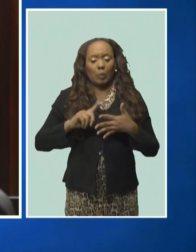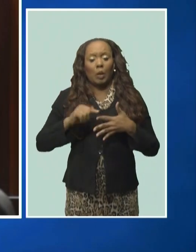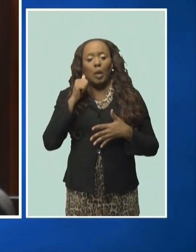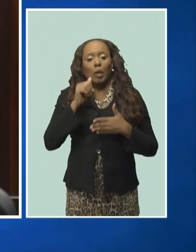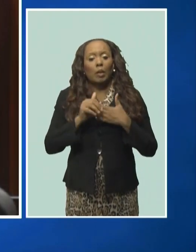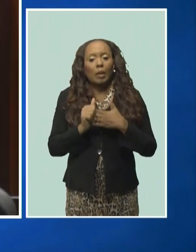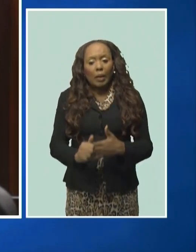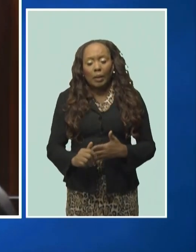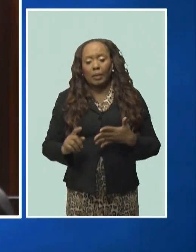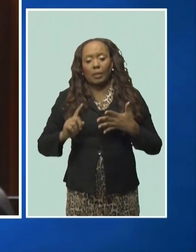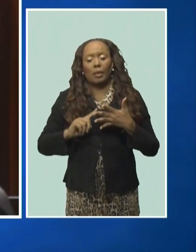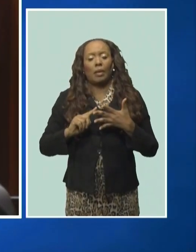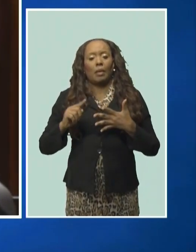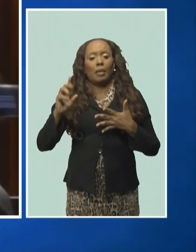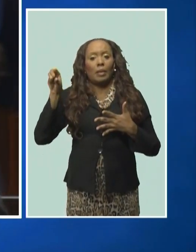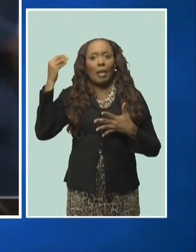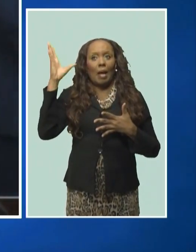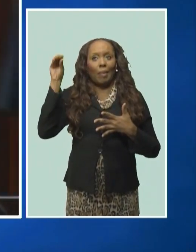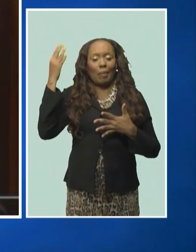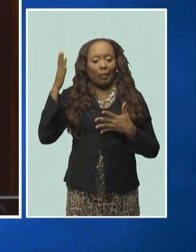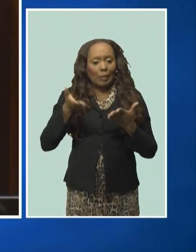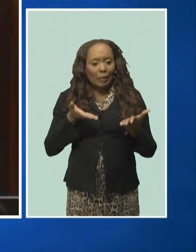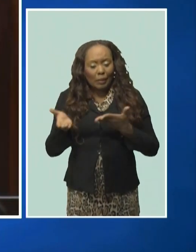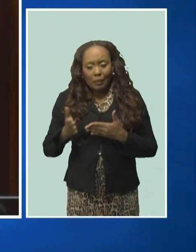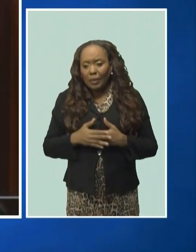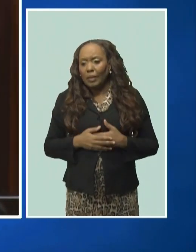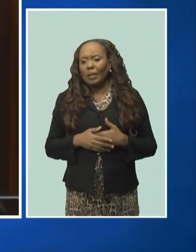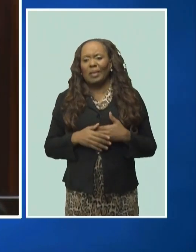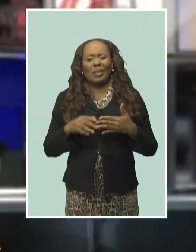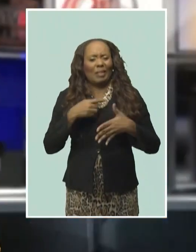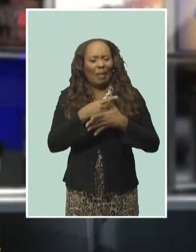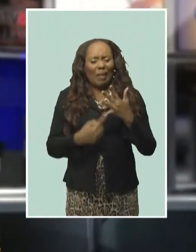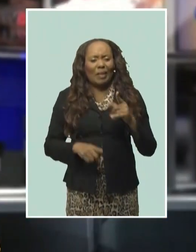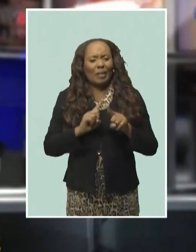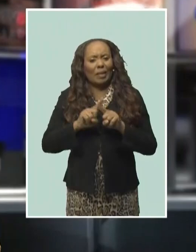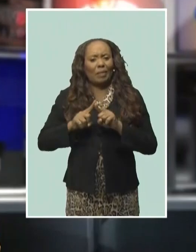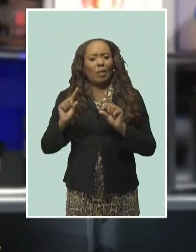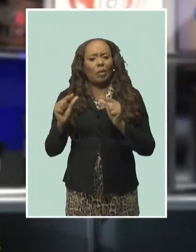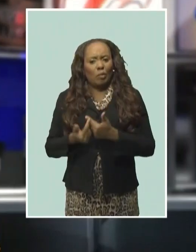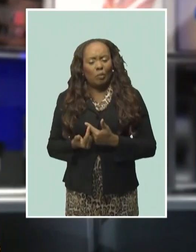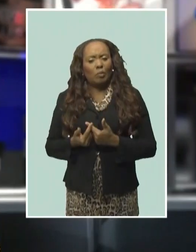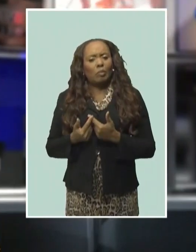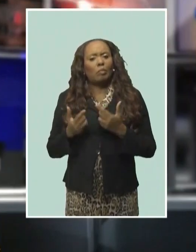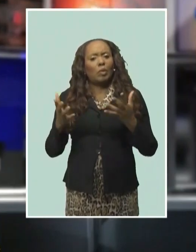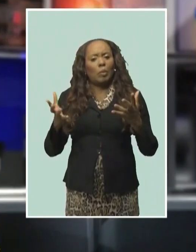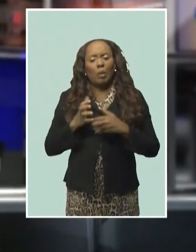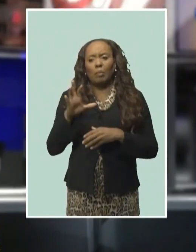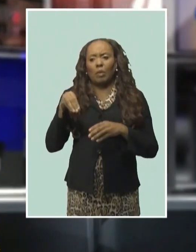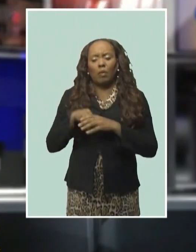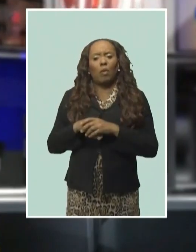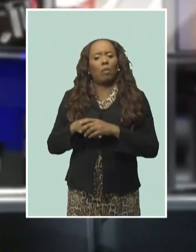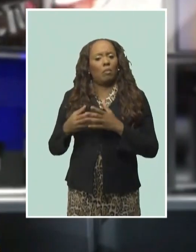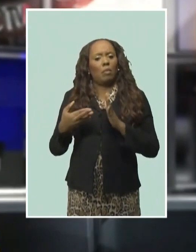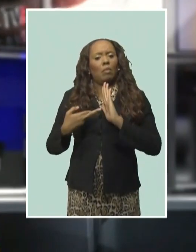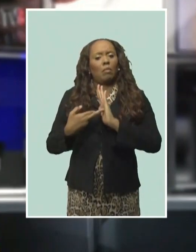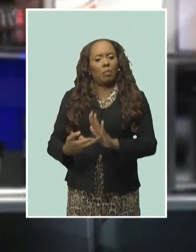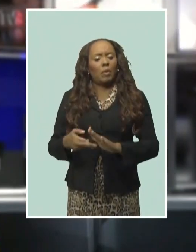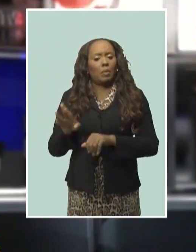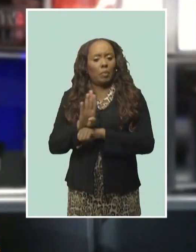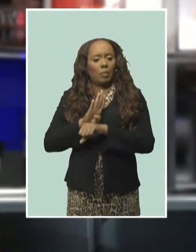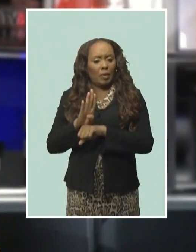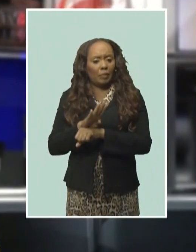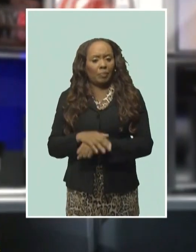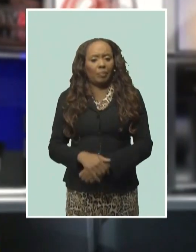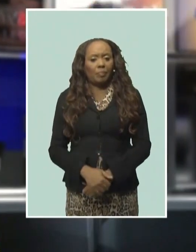St. John Ambulance, of which I was once legal advisor. Opposition leader Ralph Thorne has suggested that